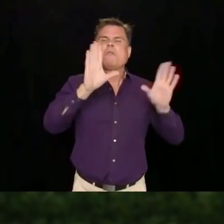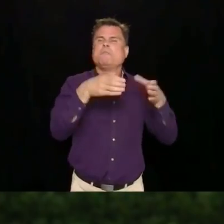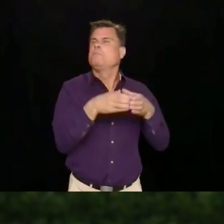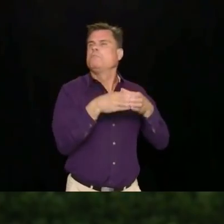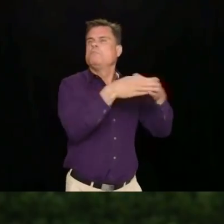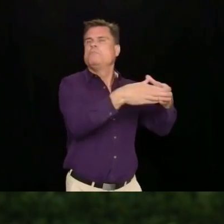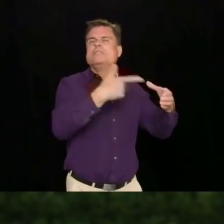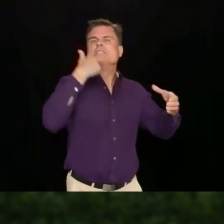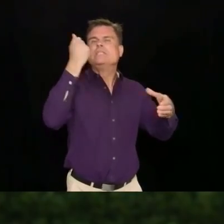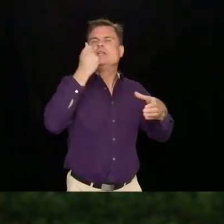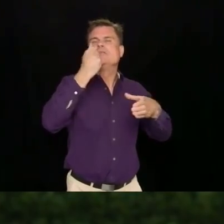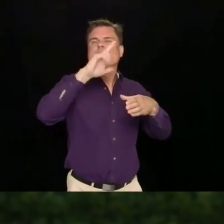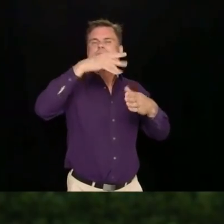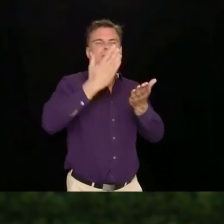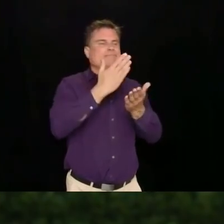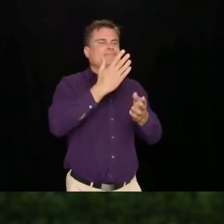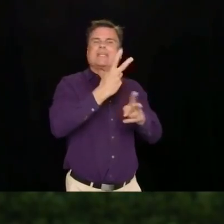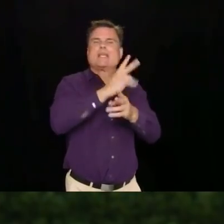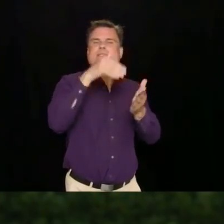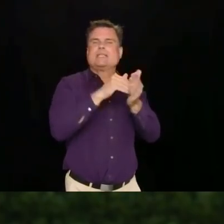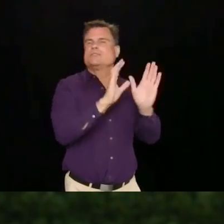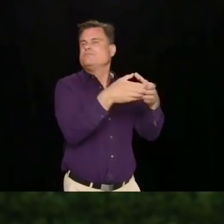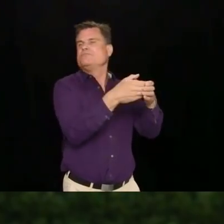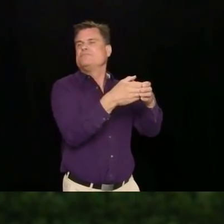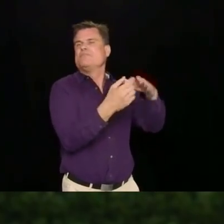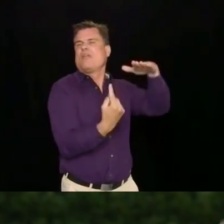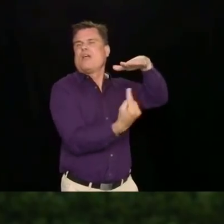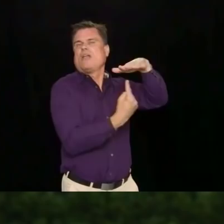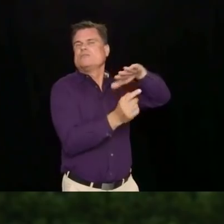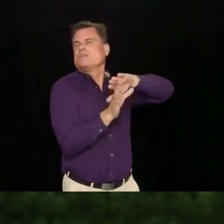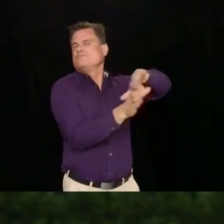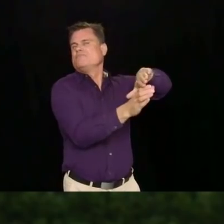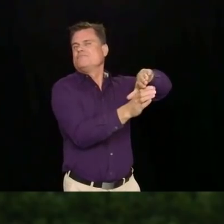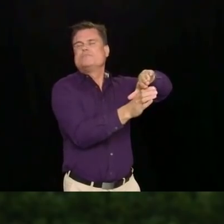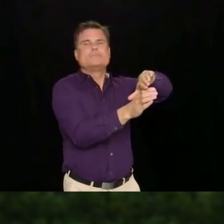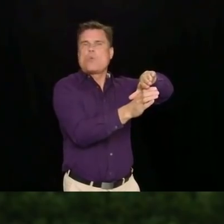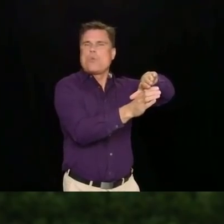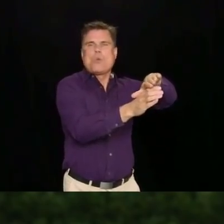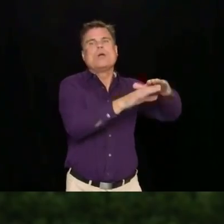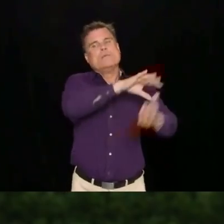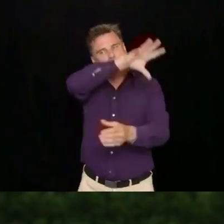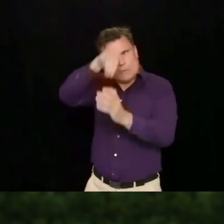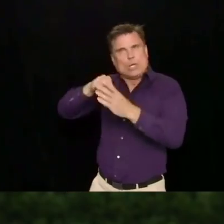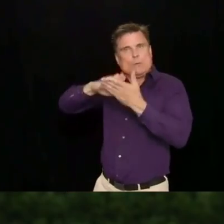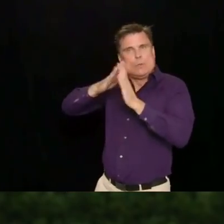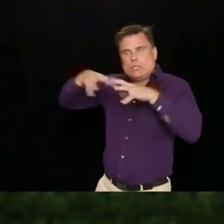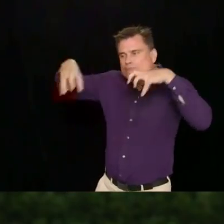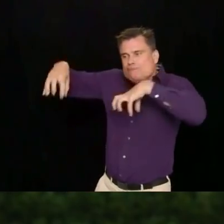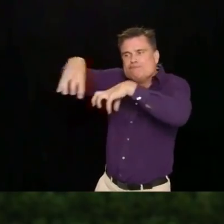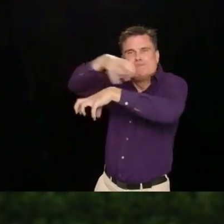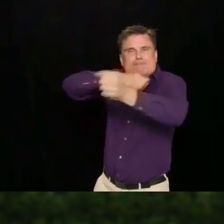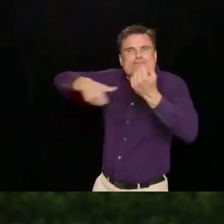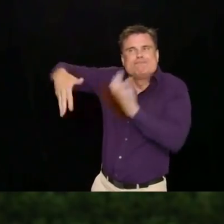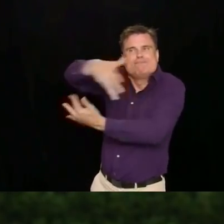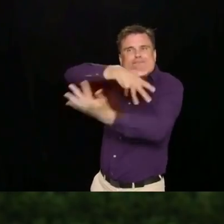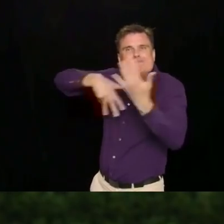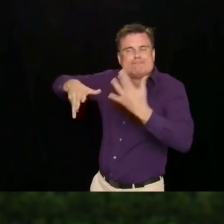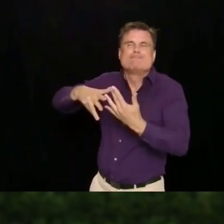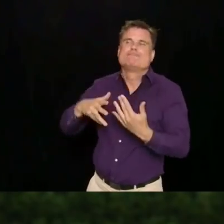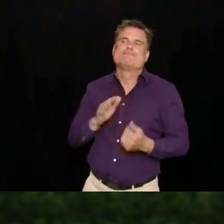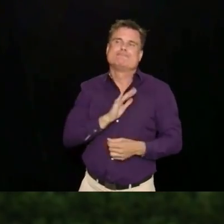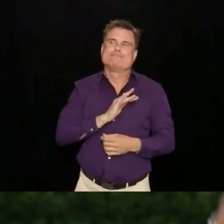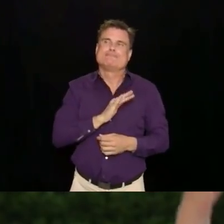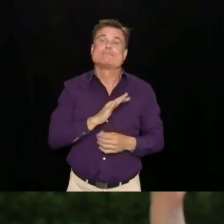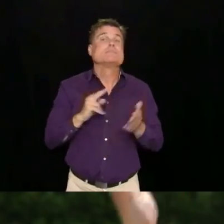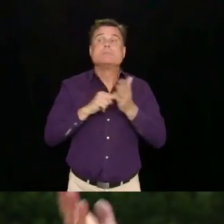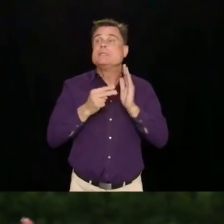off outside of the community, but rather in the community, with the community, so that we're all together, we're growing